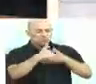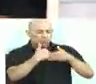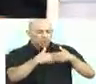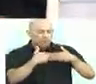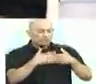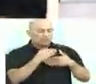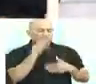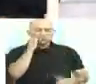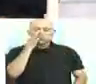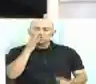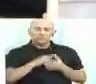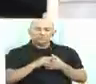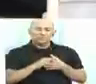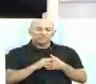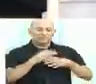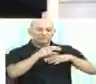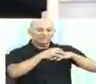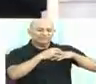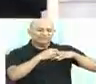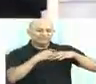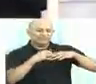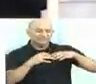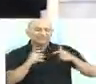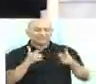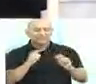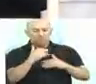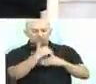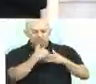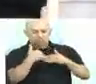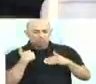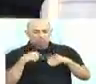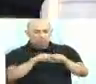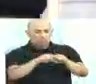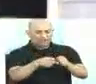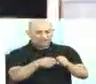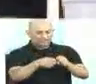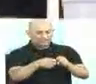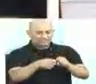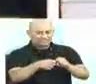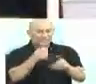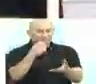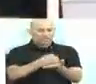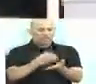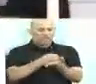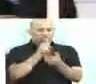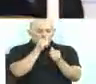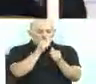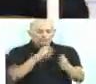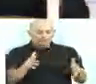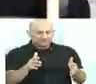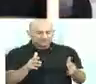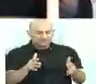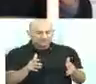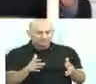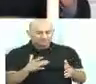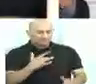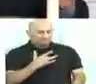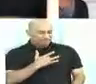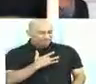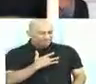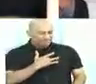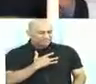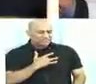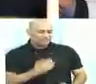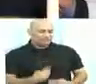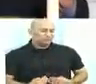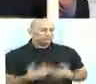and the fruit of the vine, let the bread we break and the cup we bless speak to us of